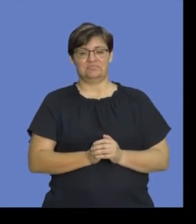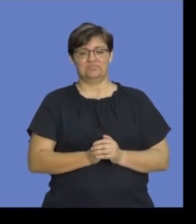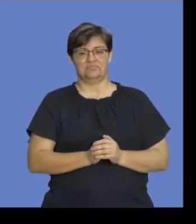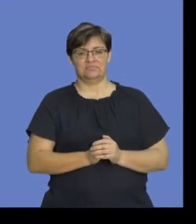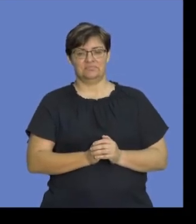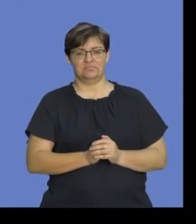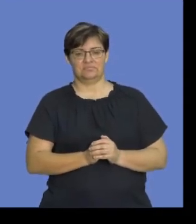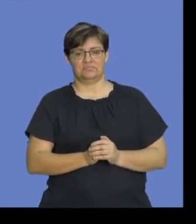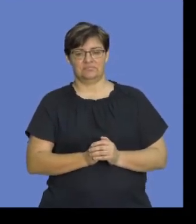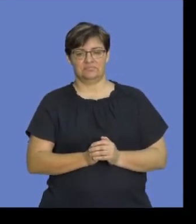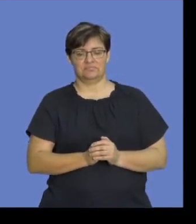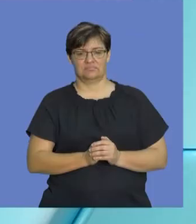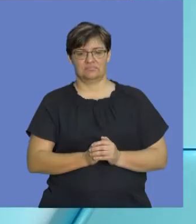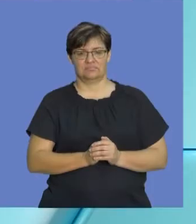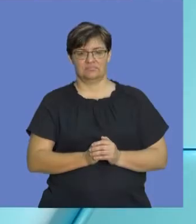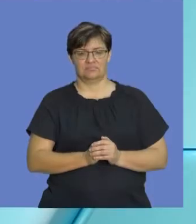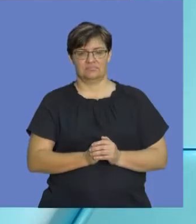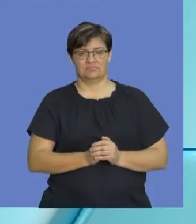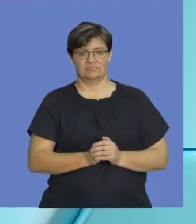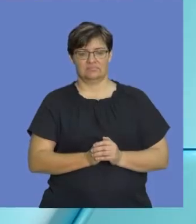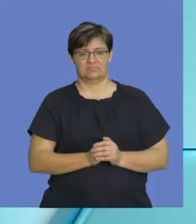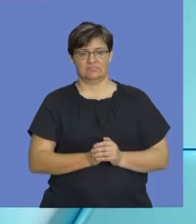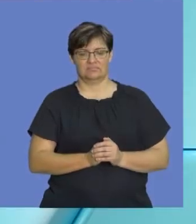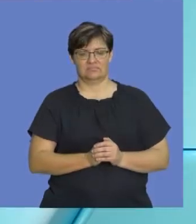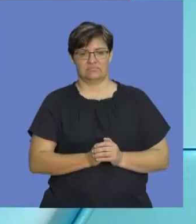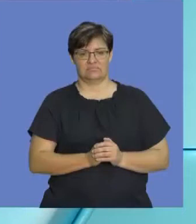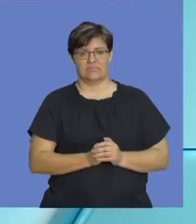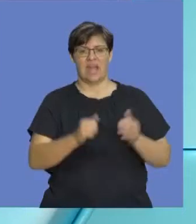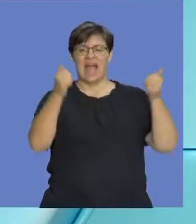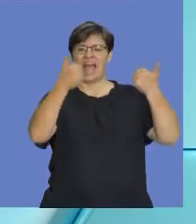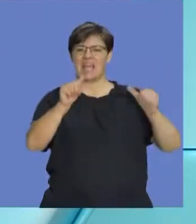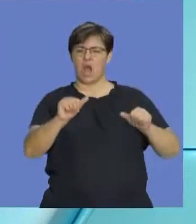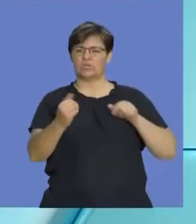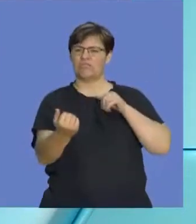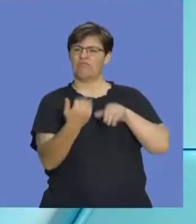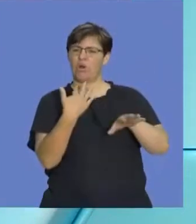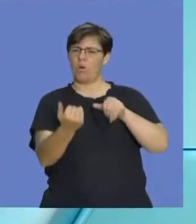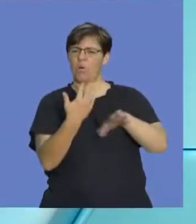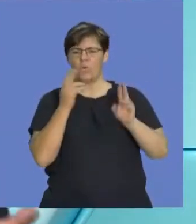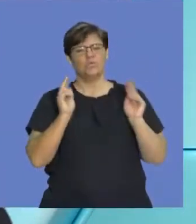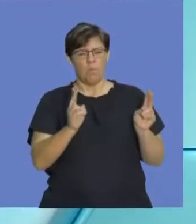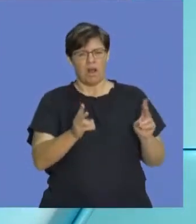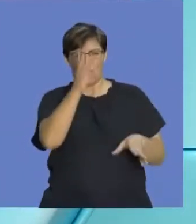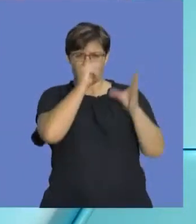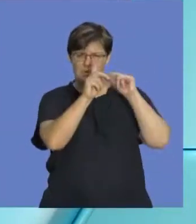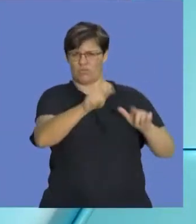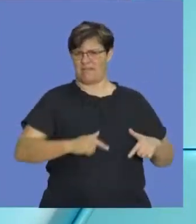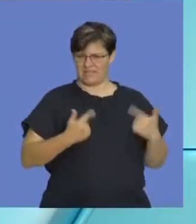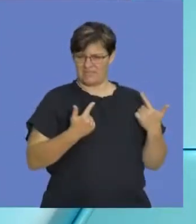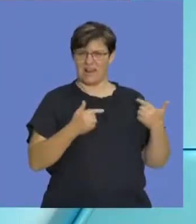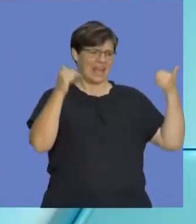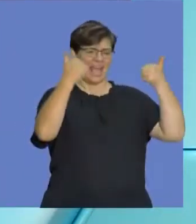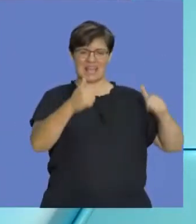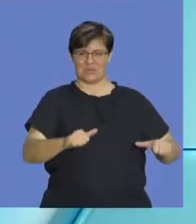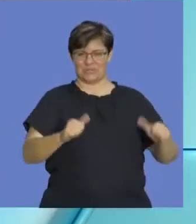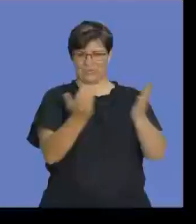Then, the normal flow of accounts that you've experienced in your life as an accounting student. You have